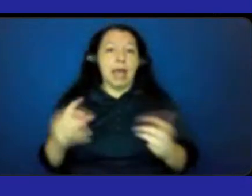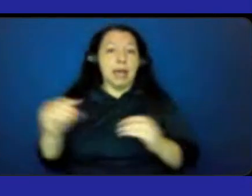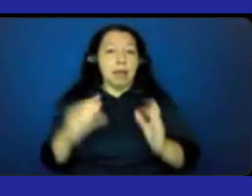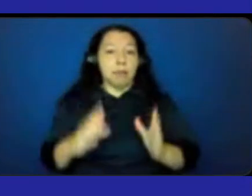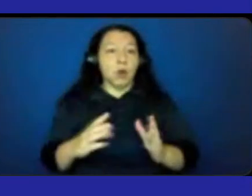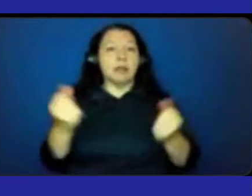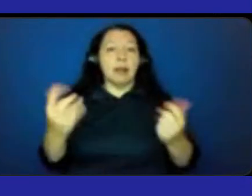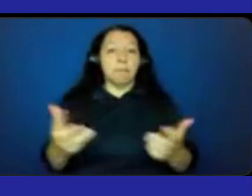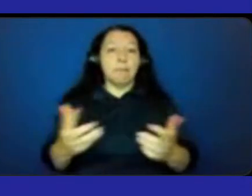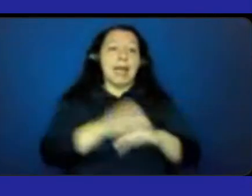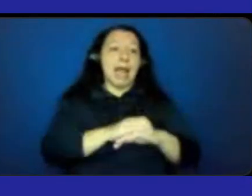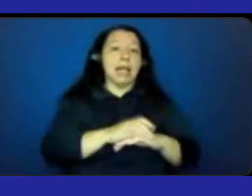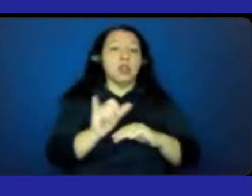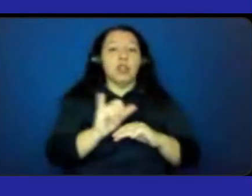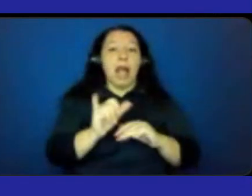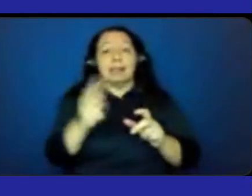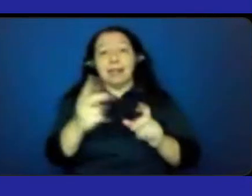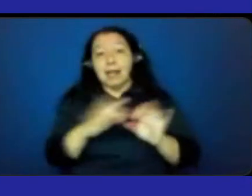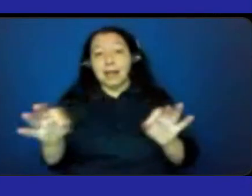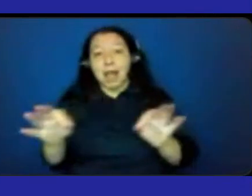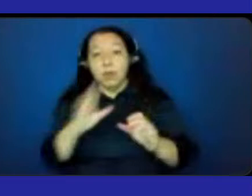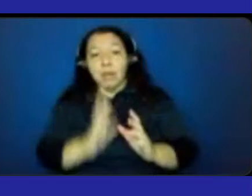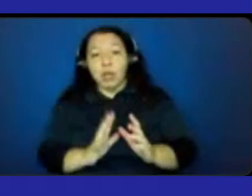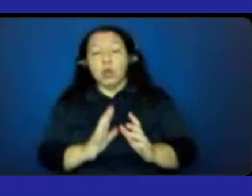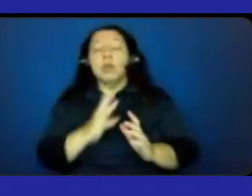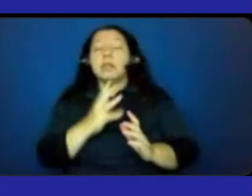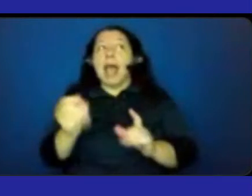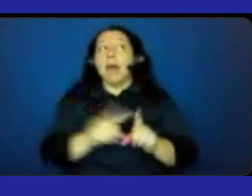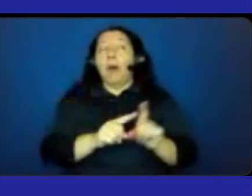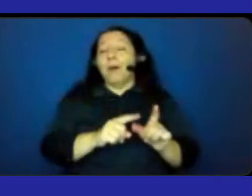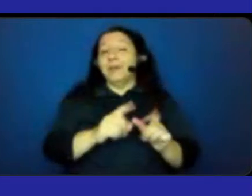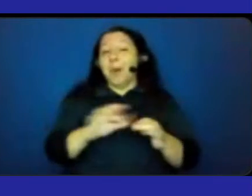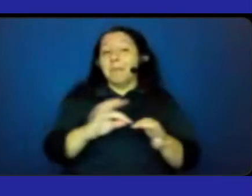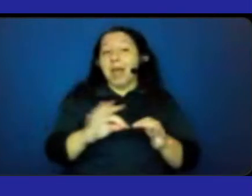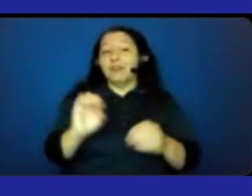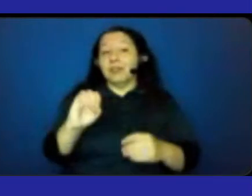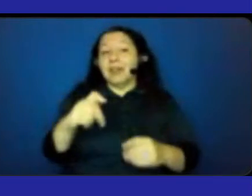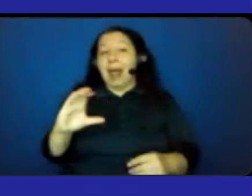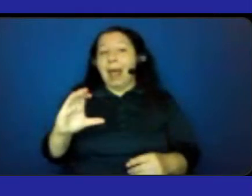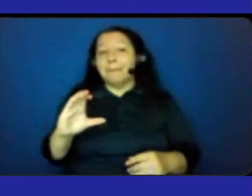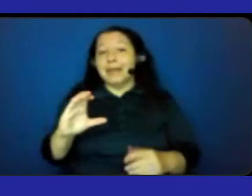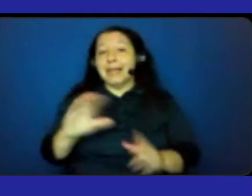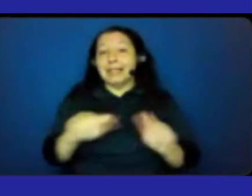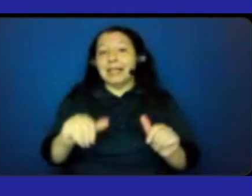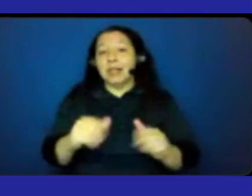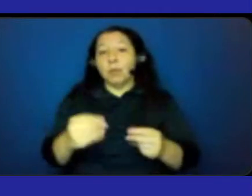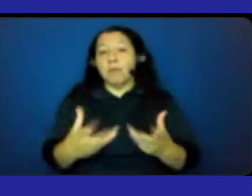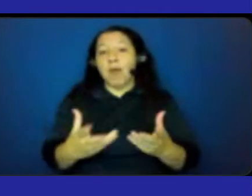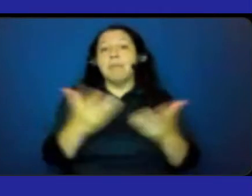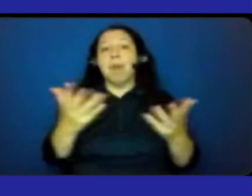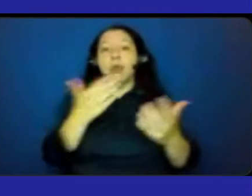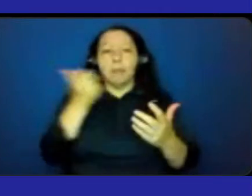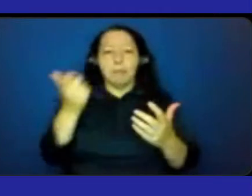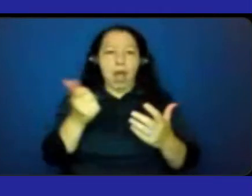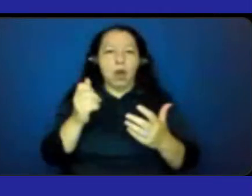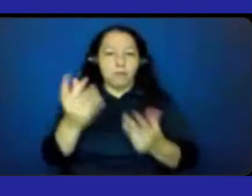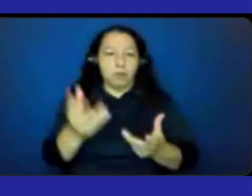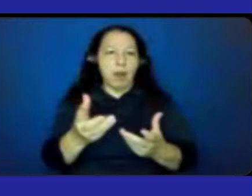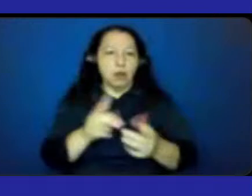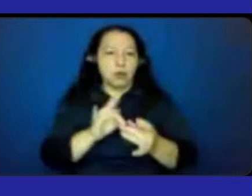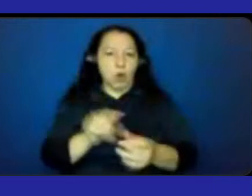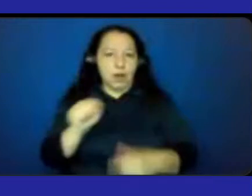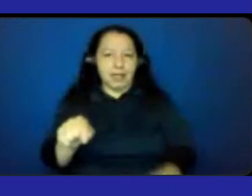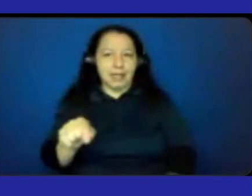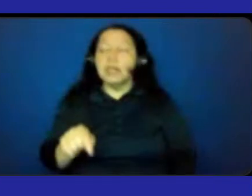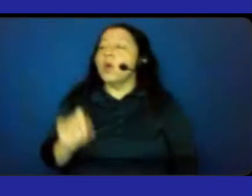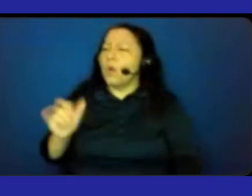as second language speakers. And I'll also just say that the EPIC system is going to give us much better data on this. I think that'd be helpful. The reason